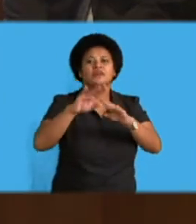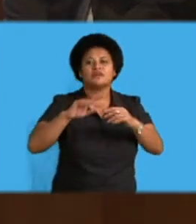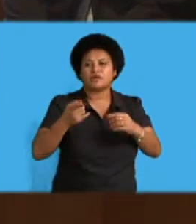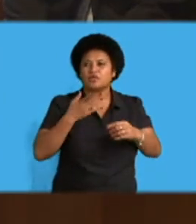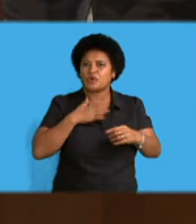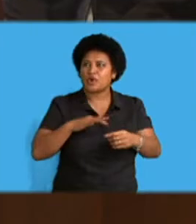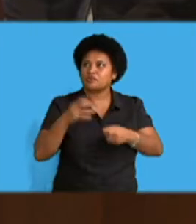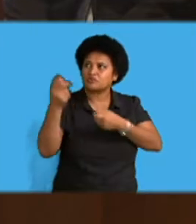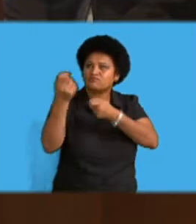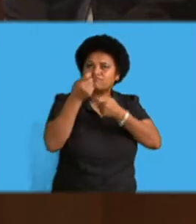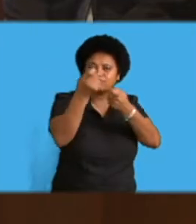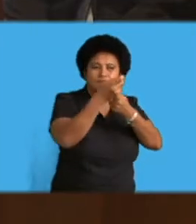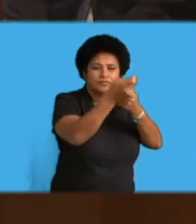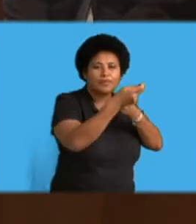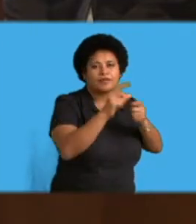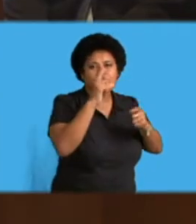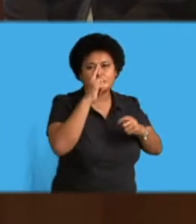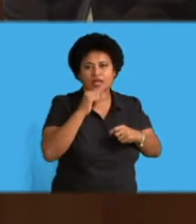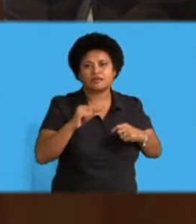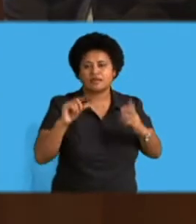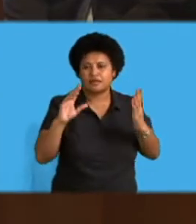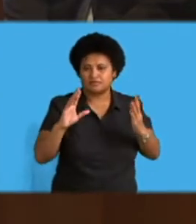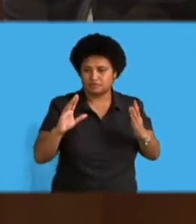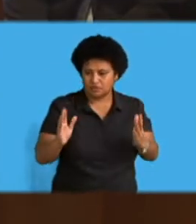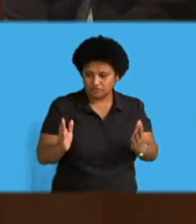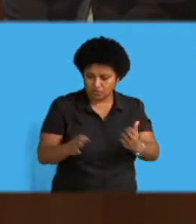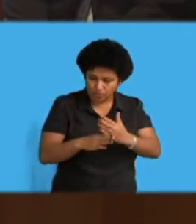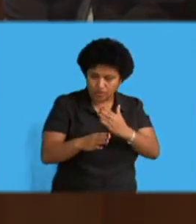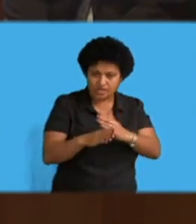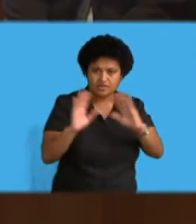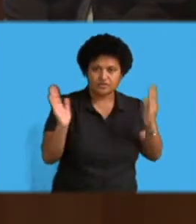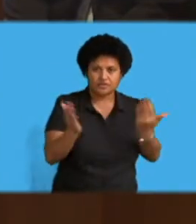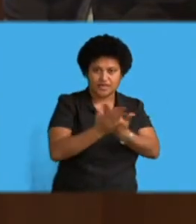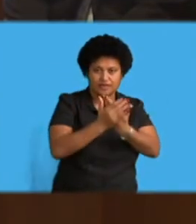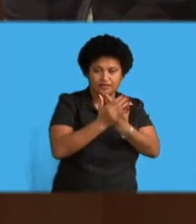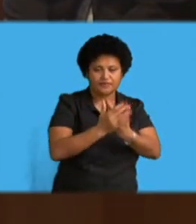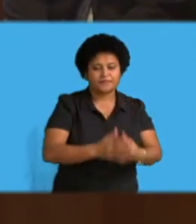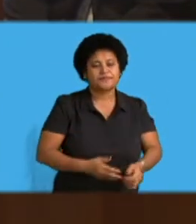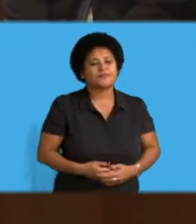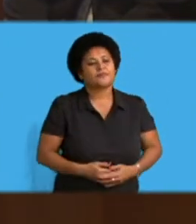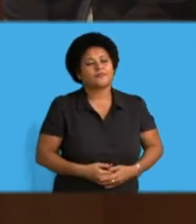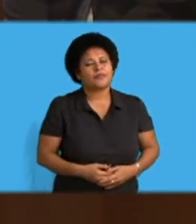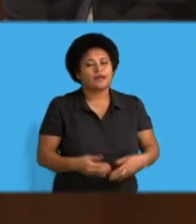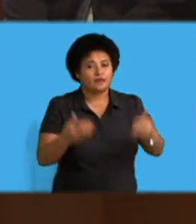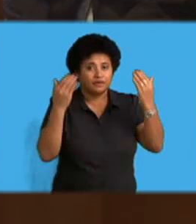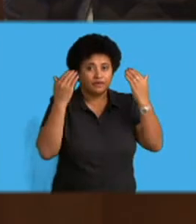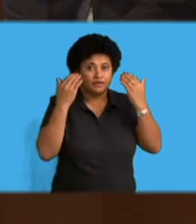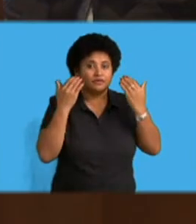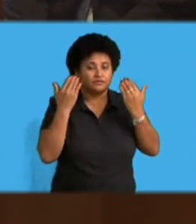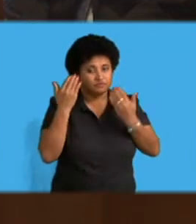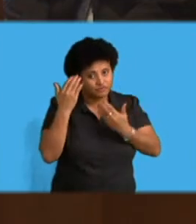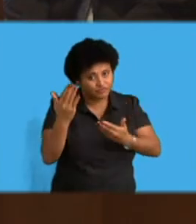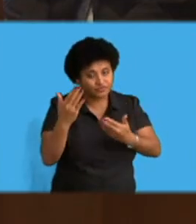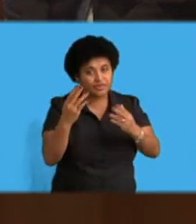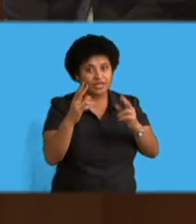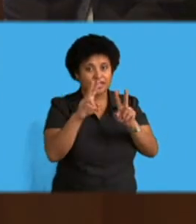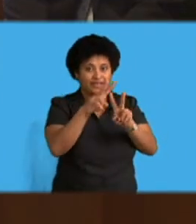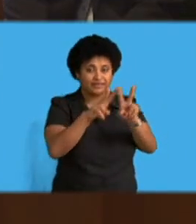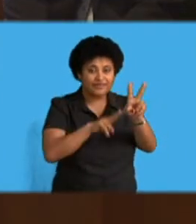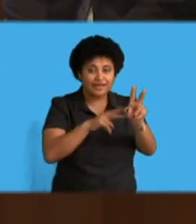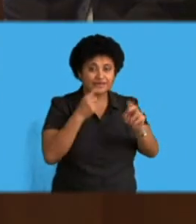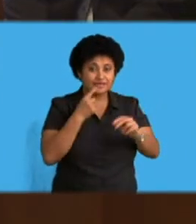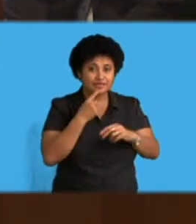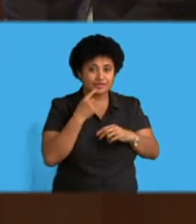major parties together. Madam Speaker, Honourable Deputy Speaker, as was formally accepted at